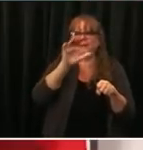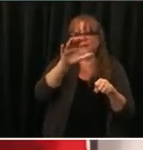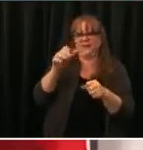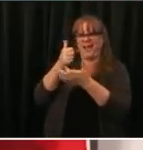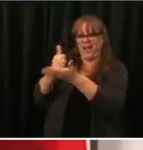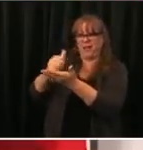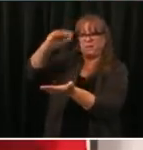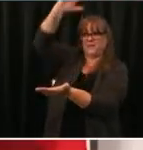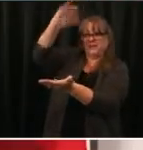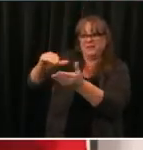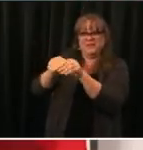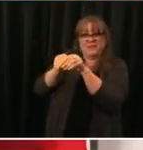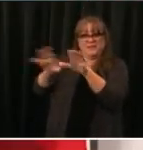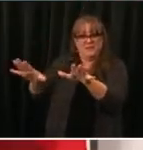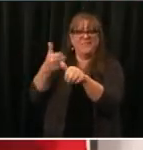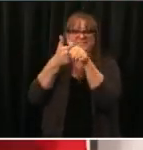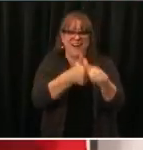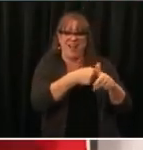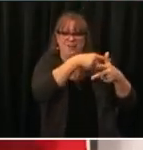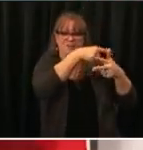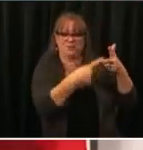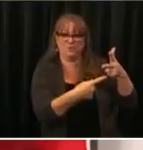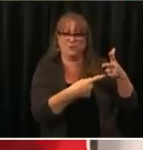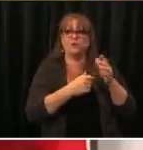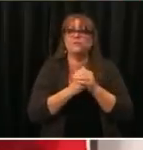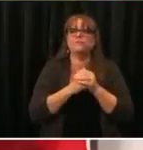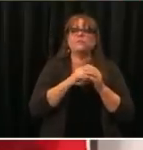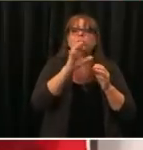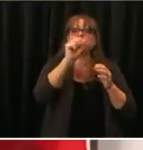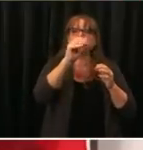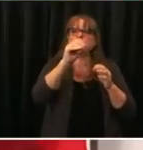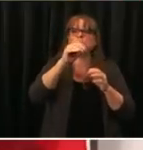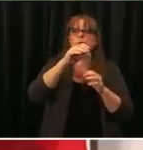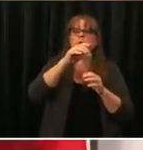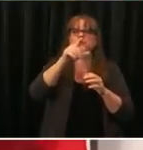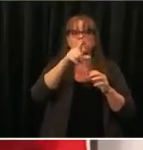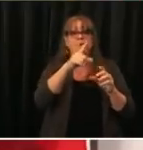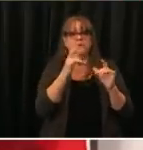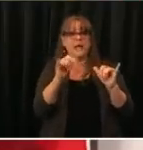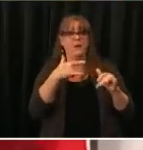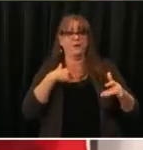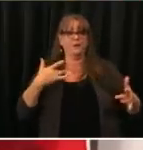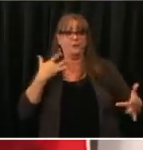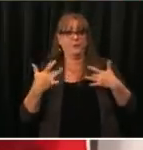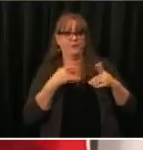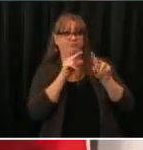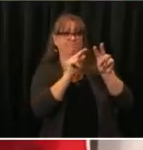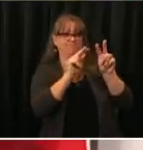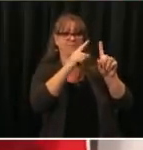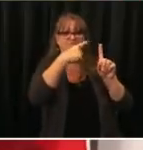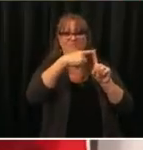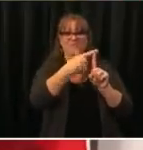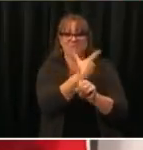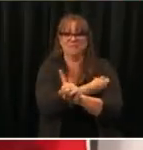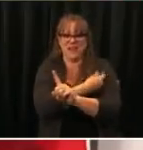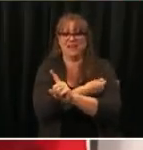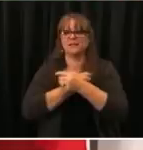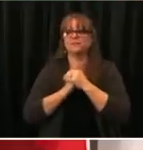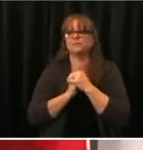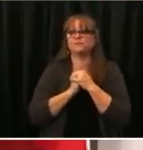about the bright horizon with regard to the vaccine. So today, and before I get to the numbers, I want to speak globally